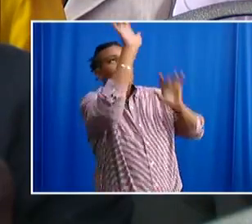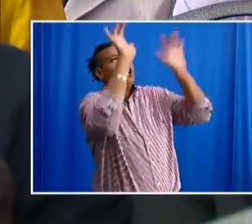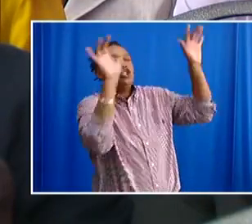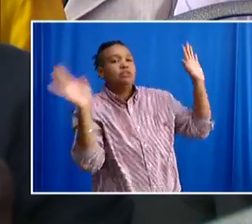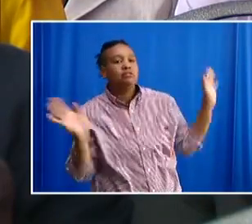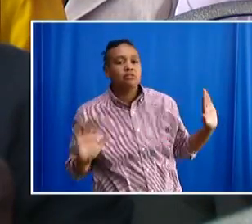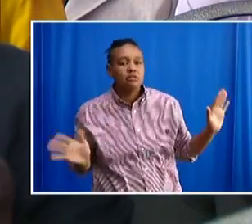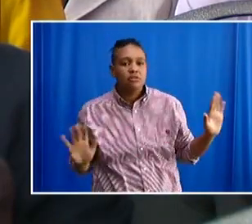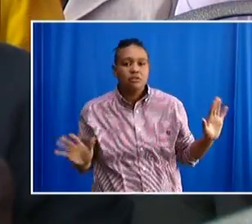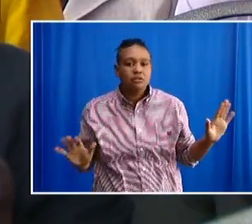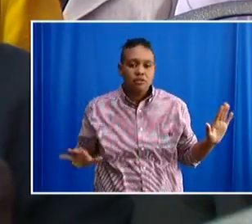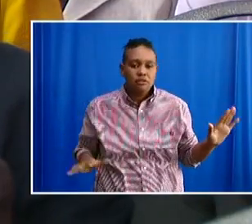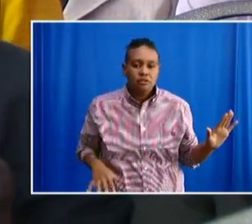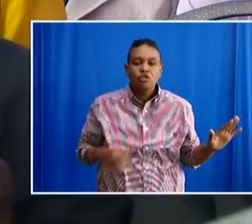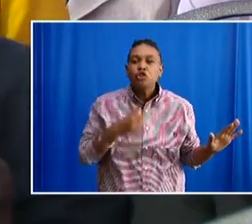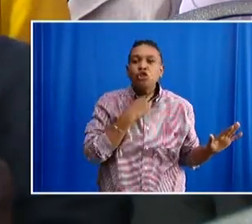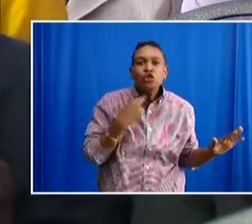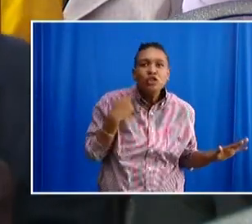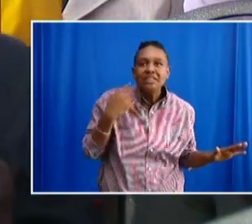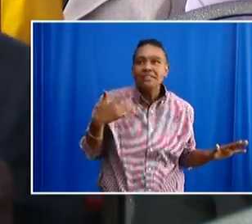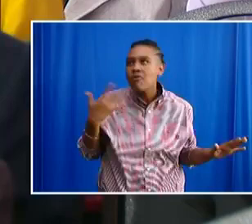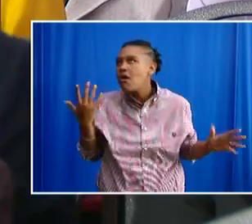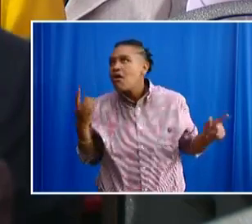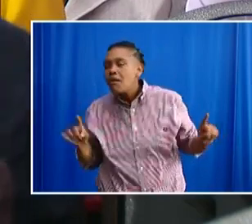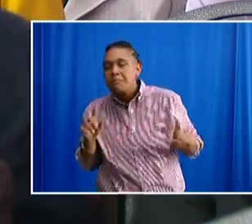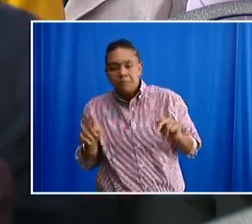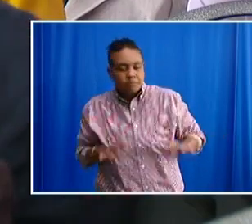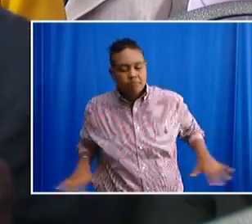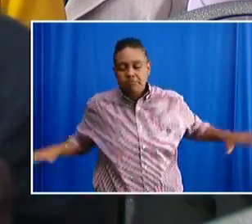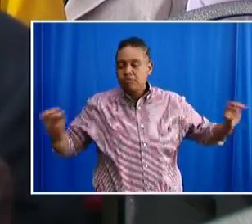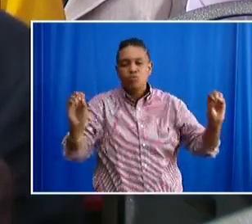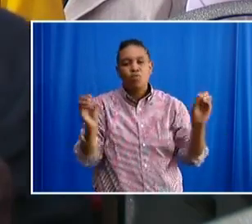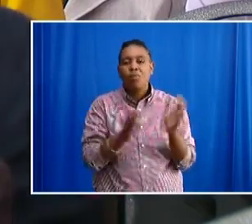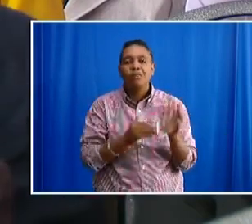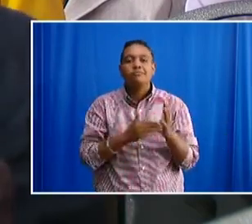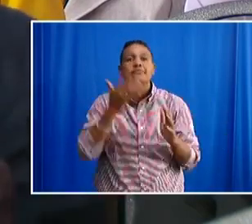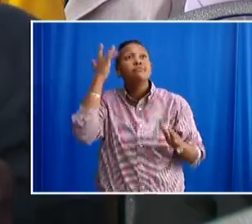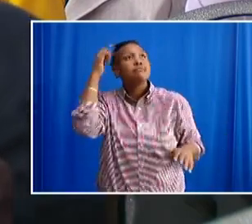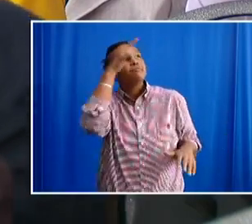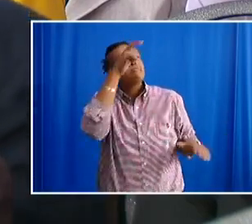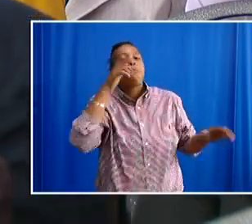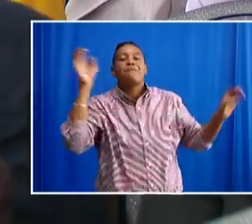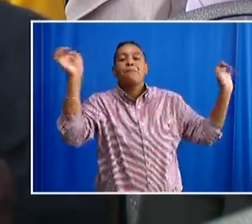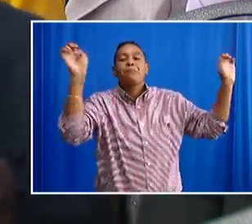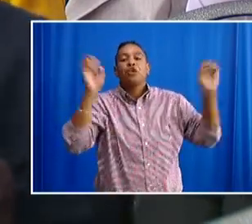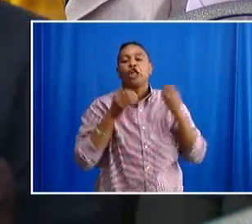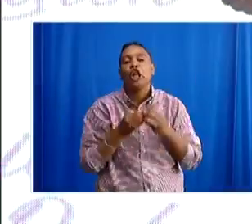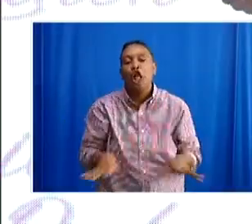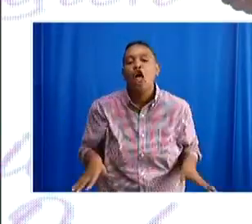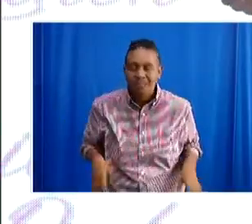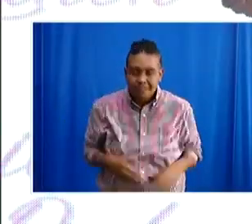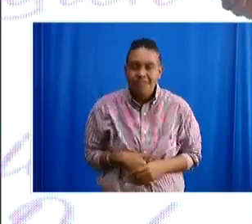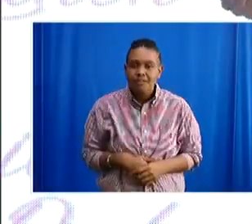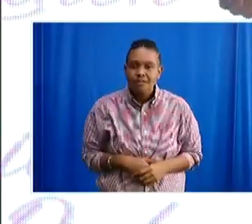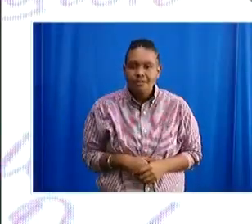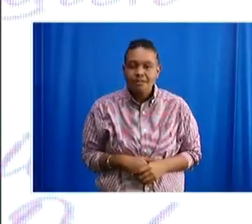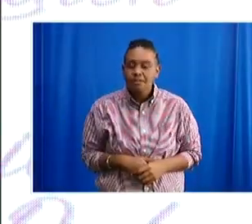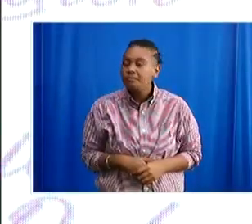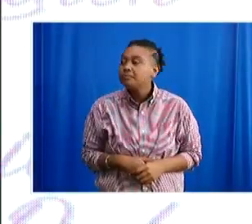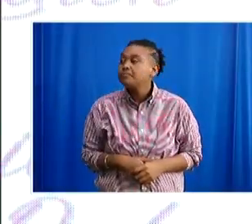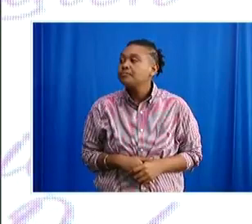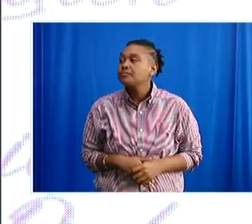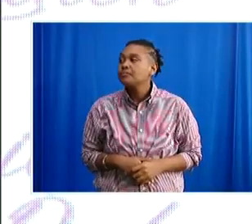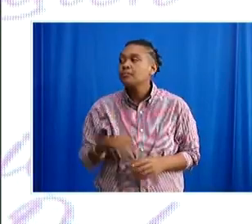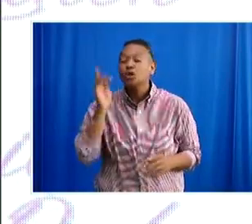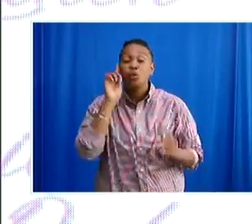be threatened by it. Because it was not an emergency loss. It would